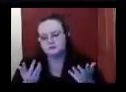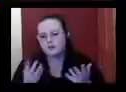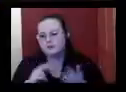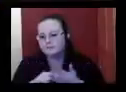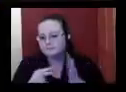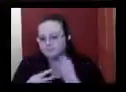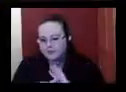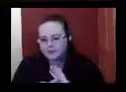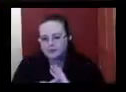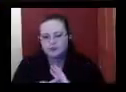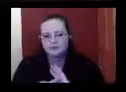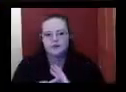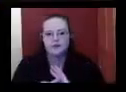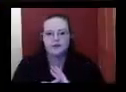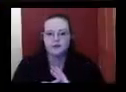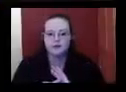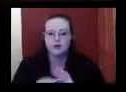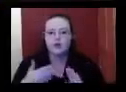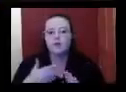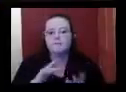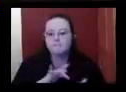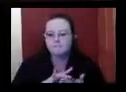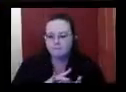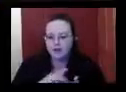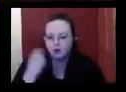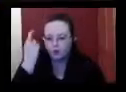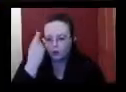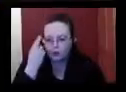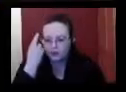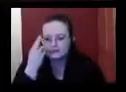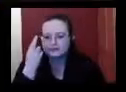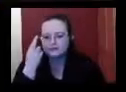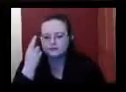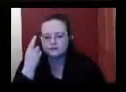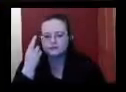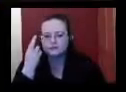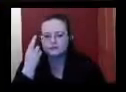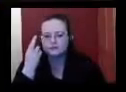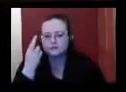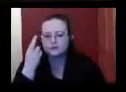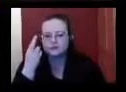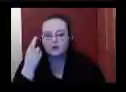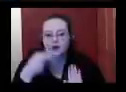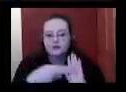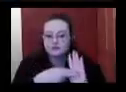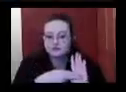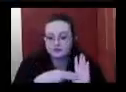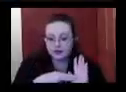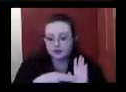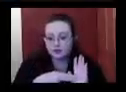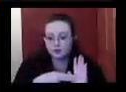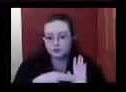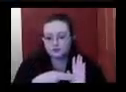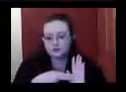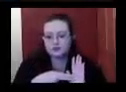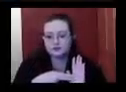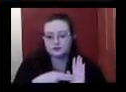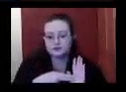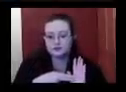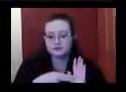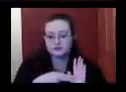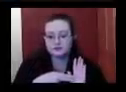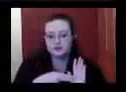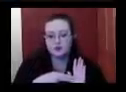are whether a student has a pre-existing medical condition, a diagnosis in their learning